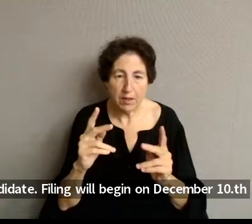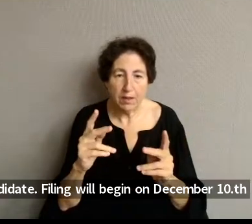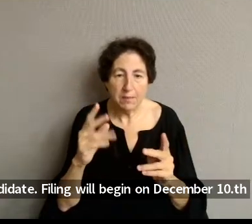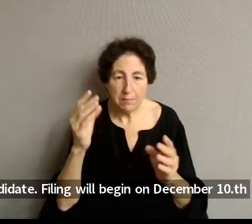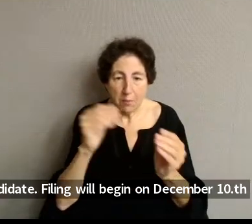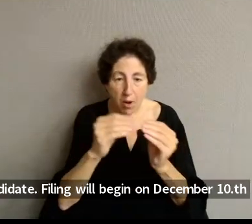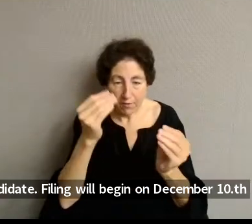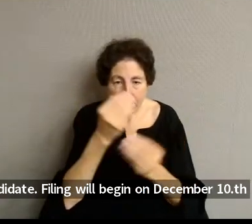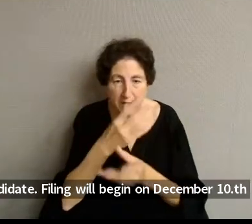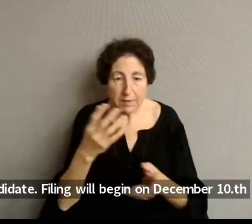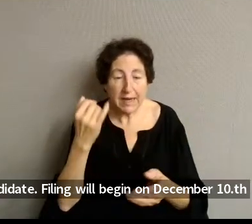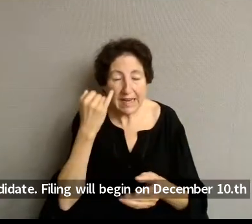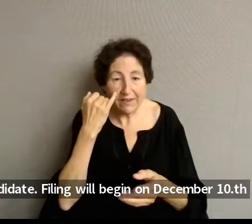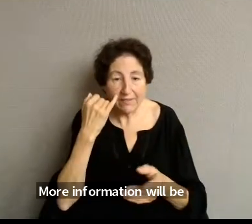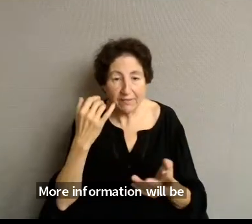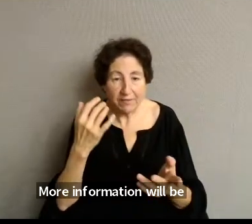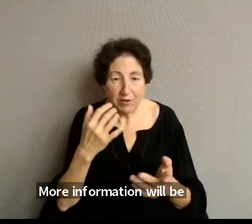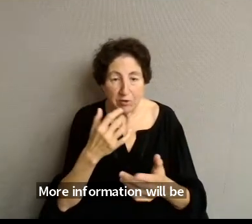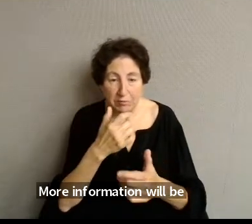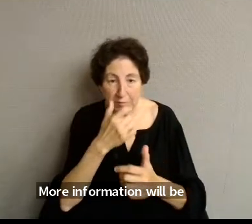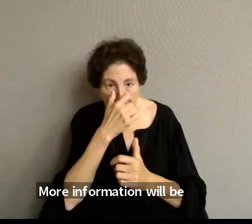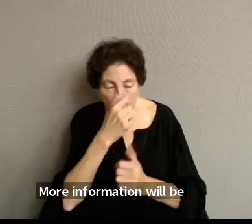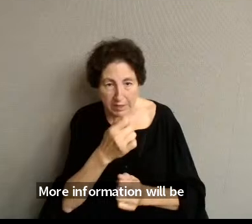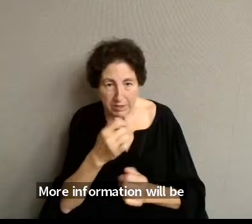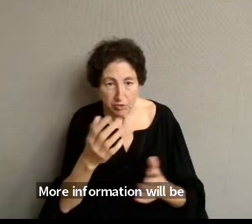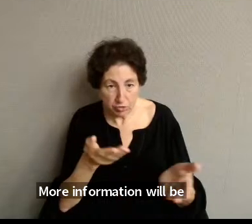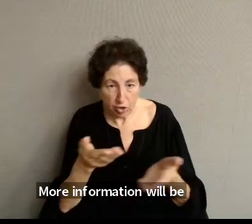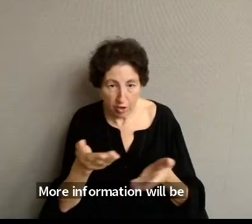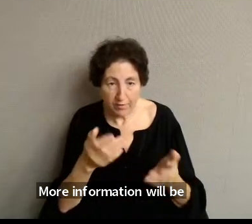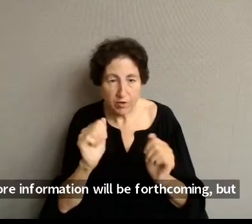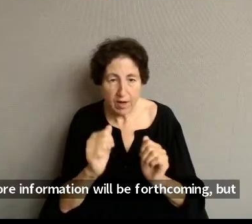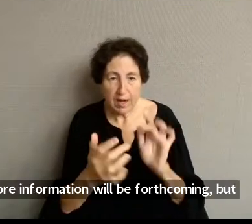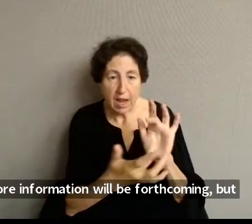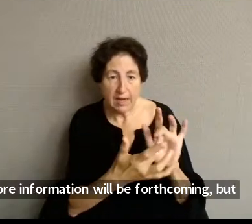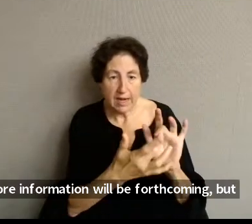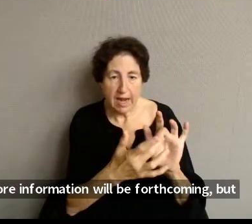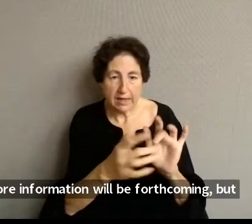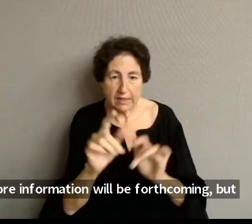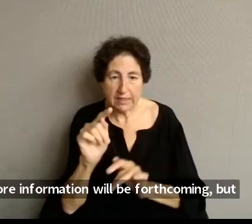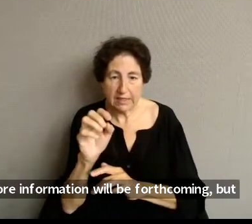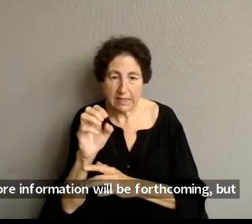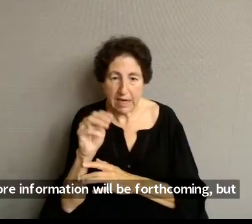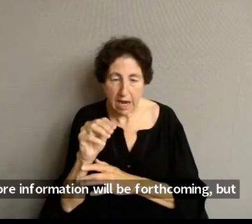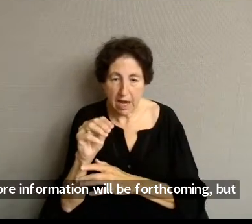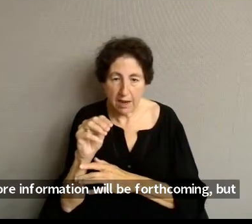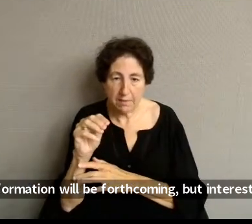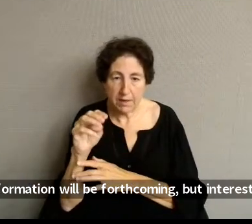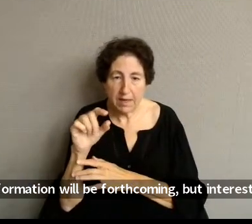but interested candidates, and we welcome all, can contact Tom Giles at